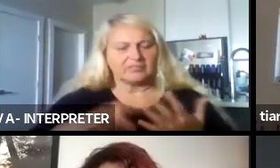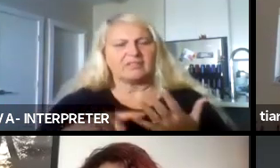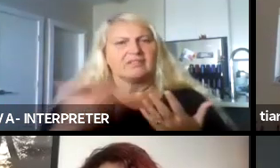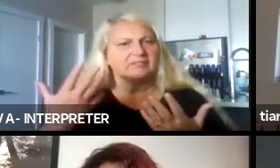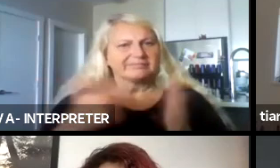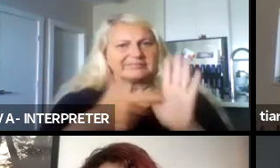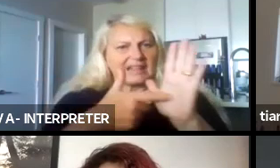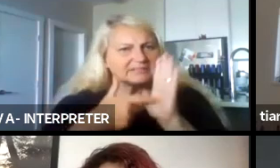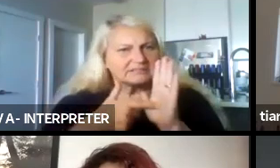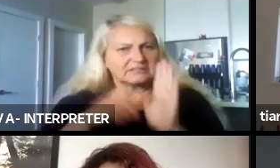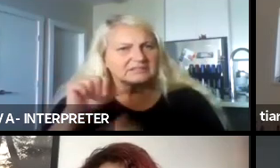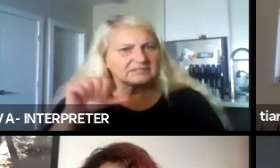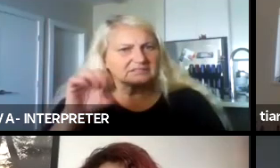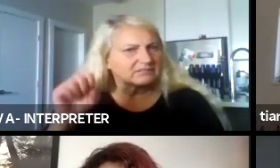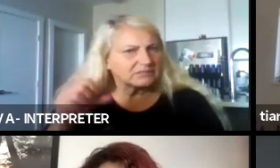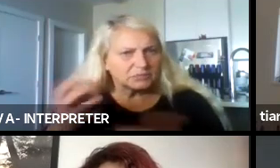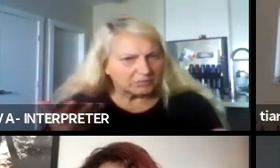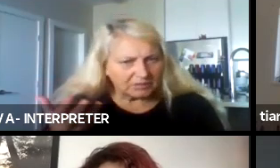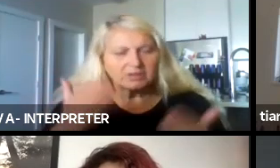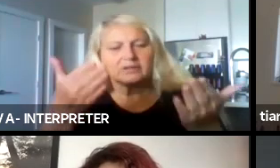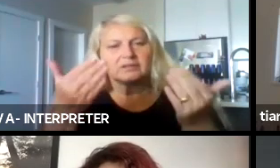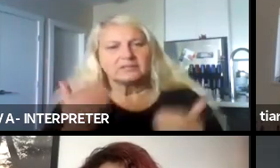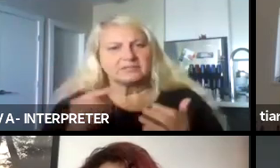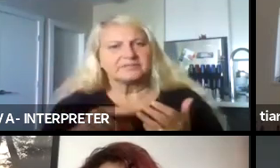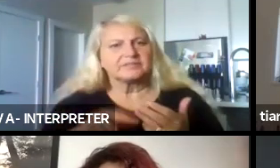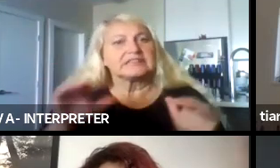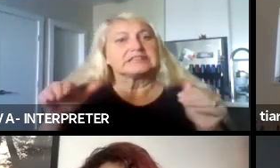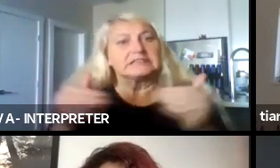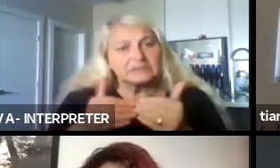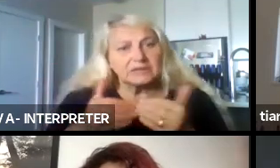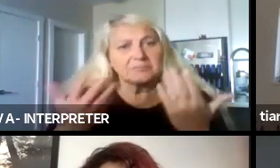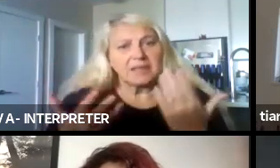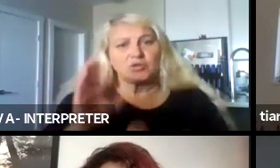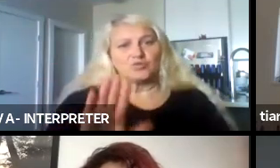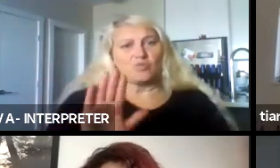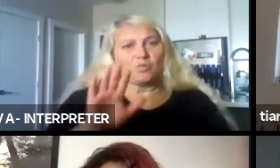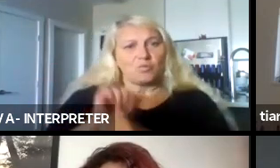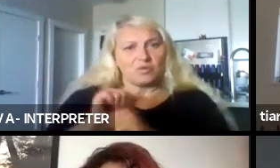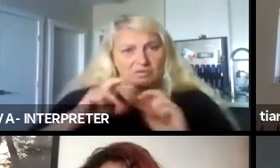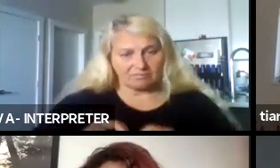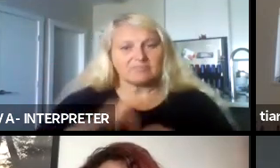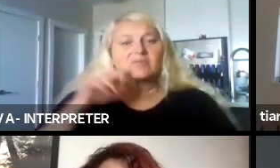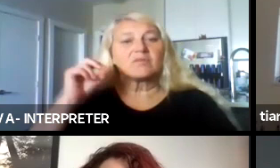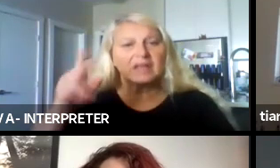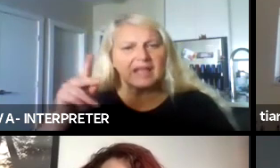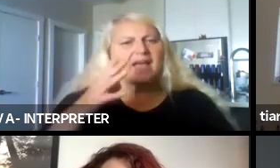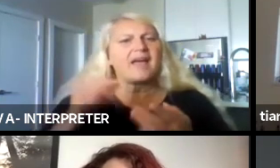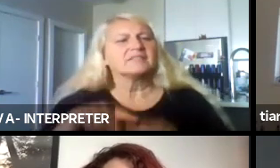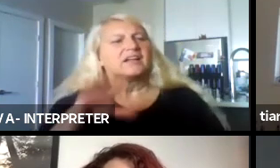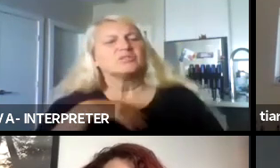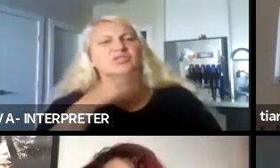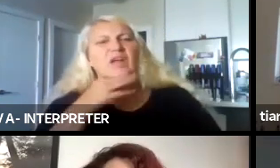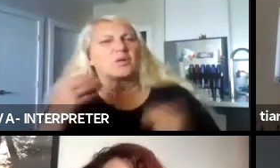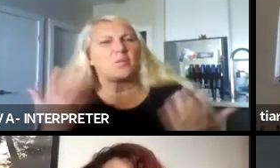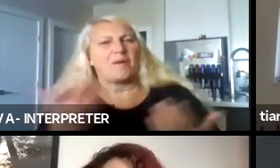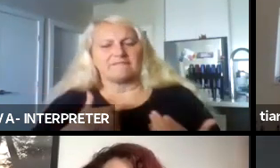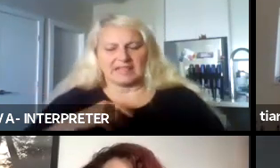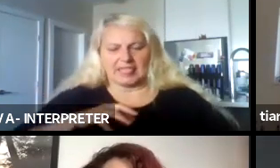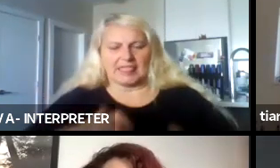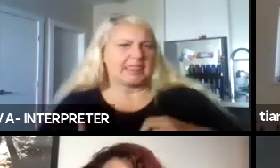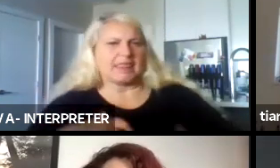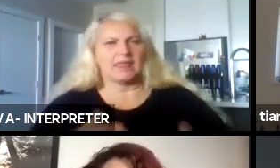needs? Perfect. Introduction to some aspect of your work? Okay. And what's unsettling about your work?